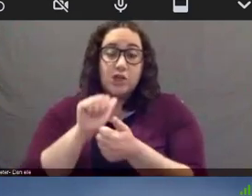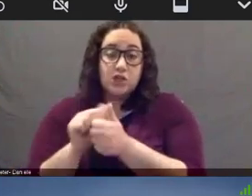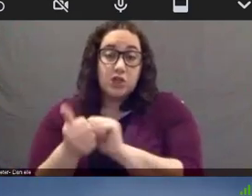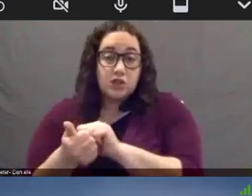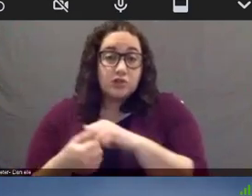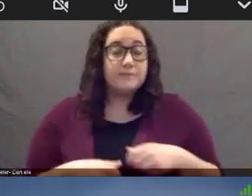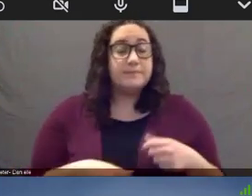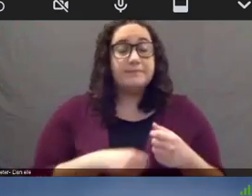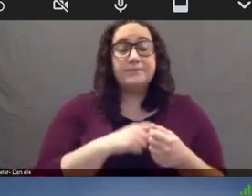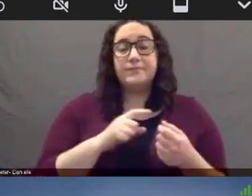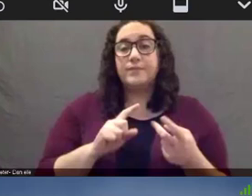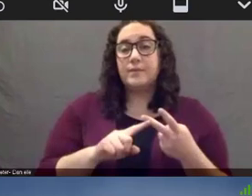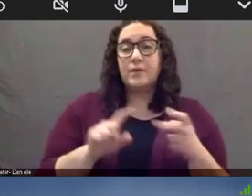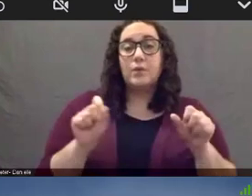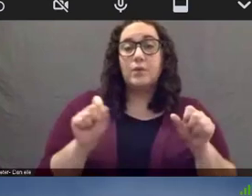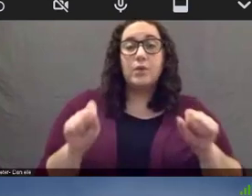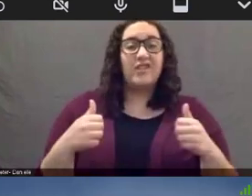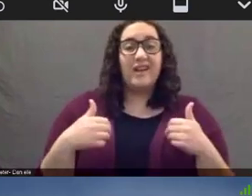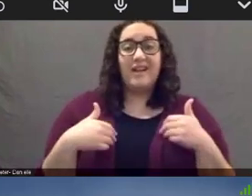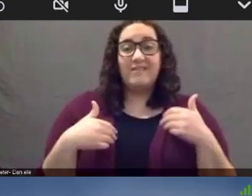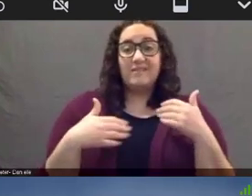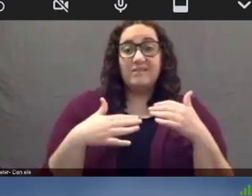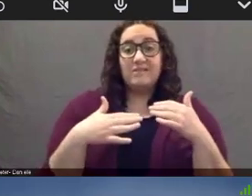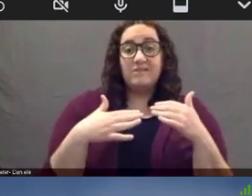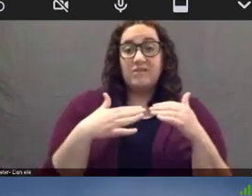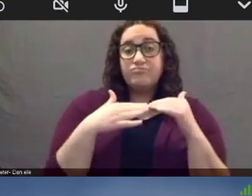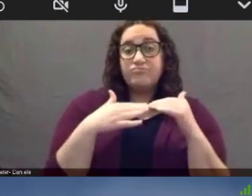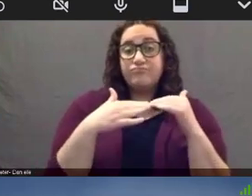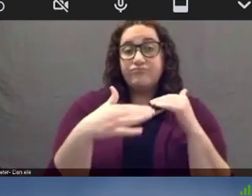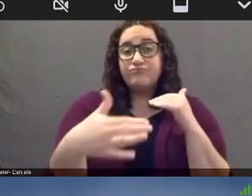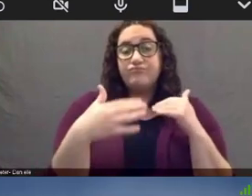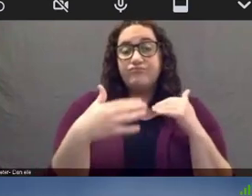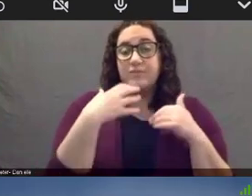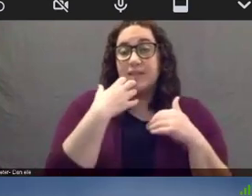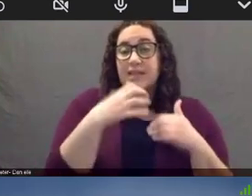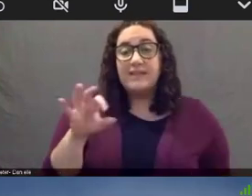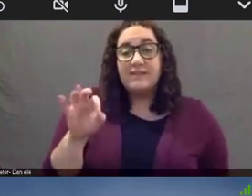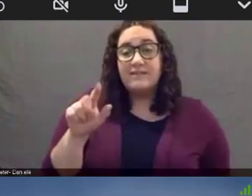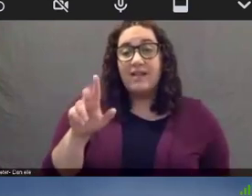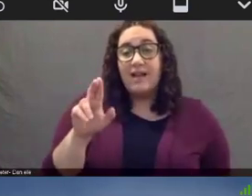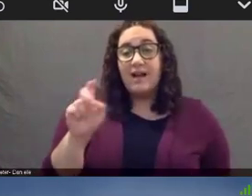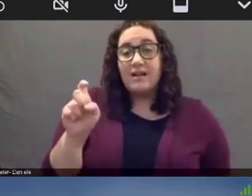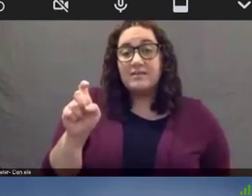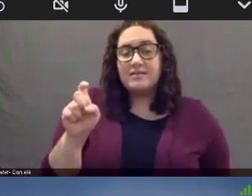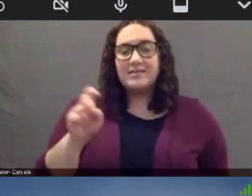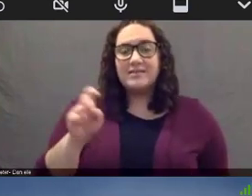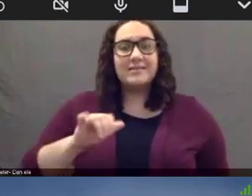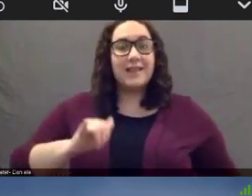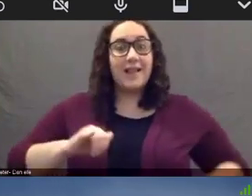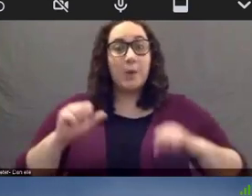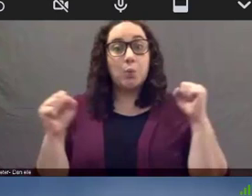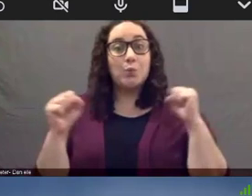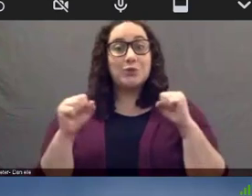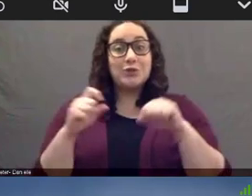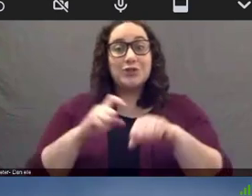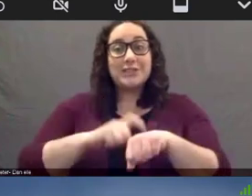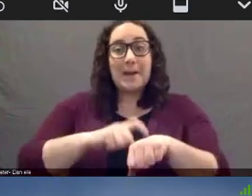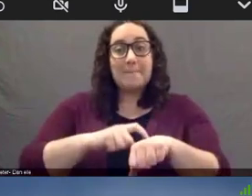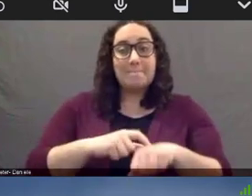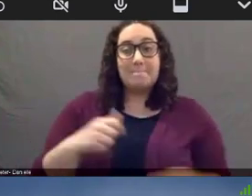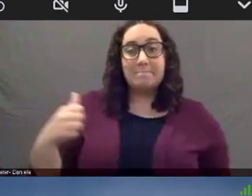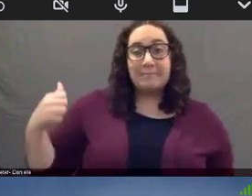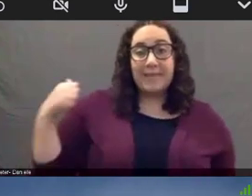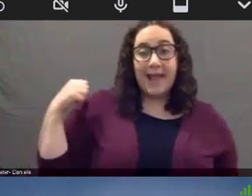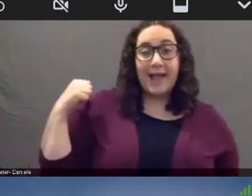if you think about on your windshield, hopefully we're not de-thawing our windshields, our back or rear windshields too much anymore,